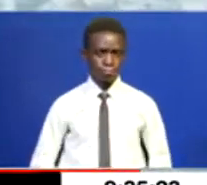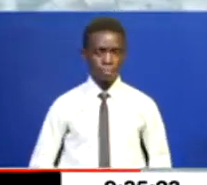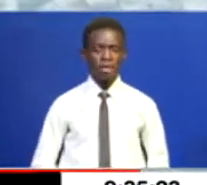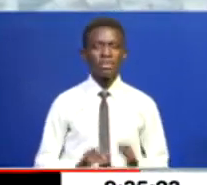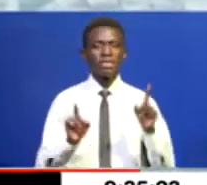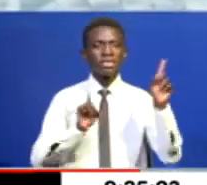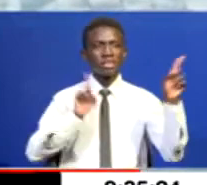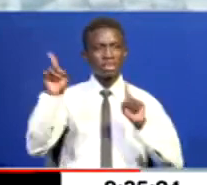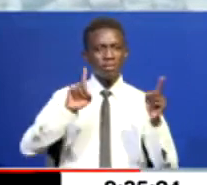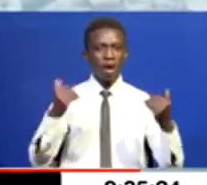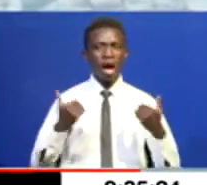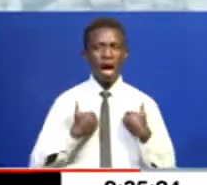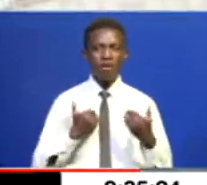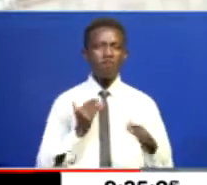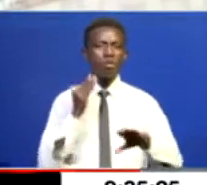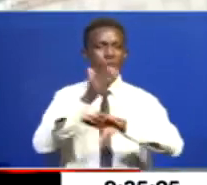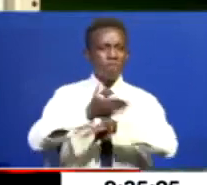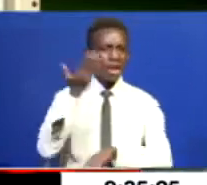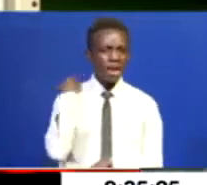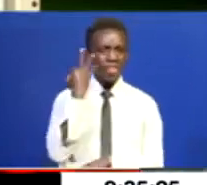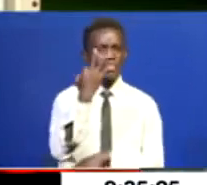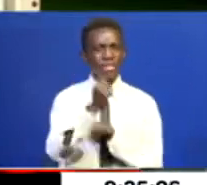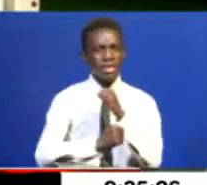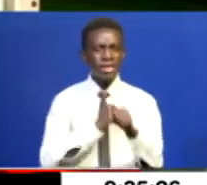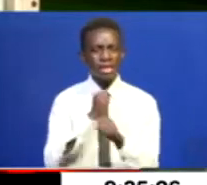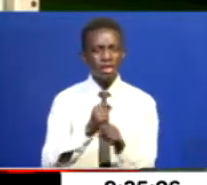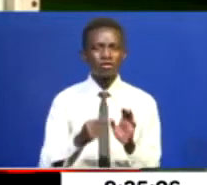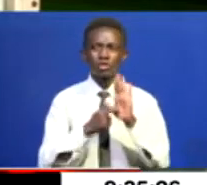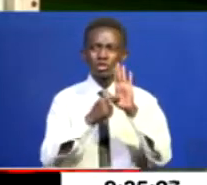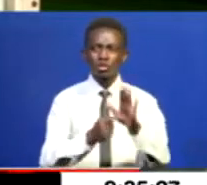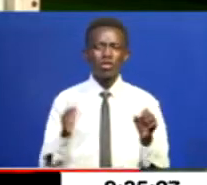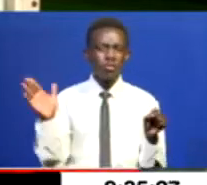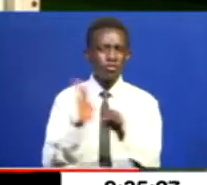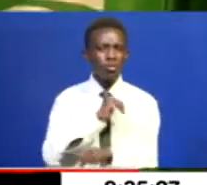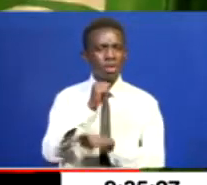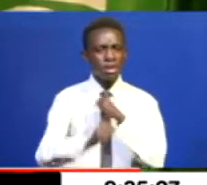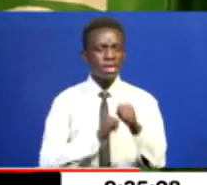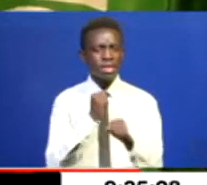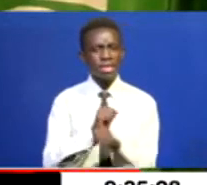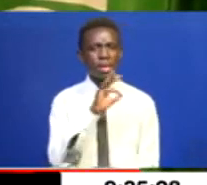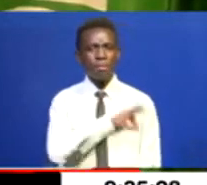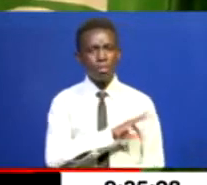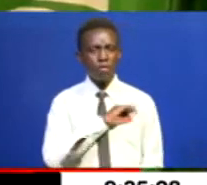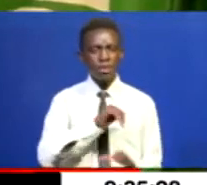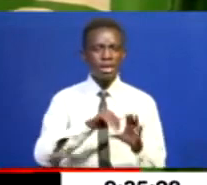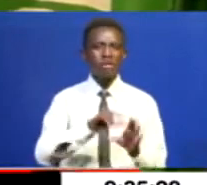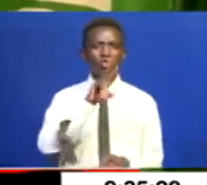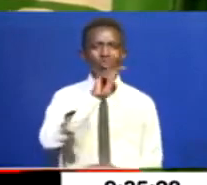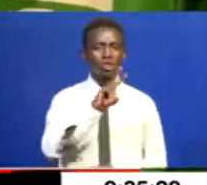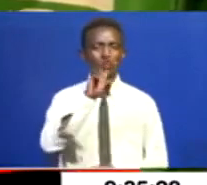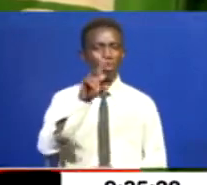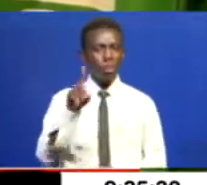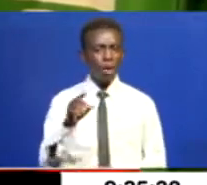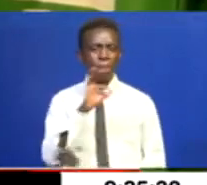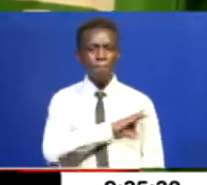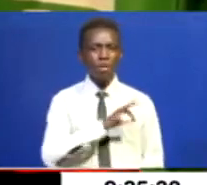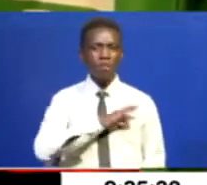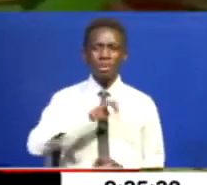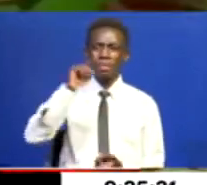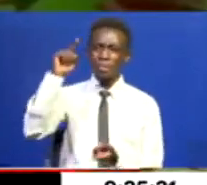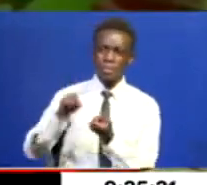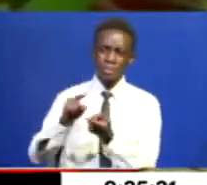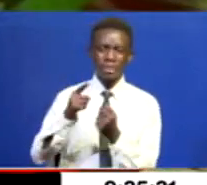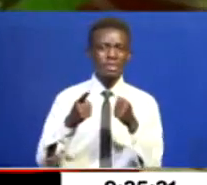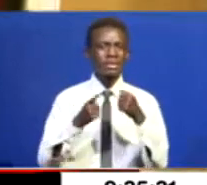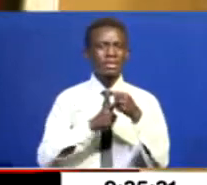Safaricom has over the last 3 years been posting reduced full-year profits. In 2021, the profit dipped